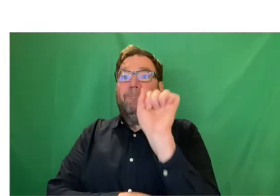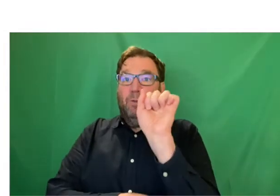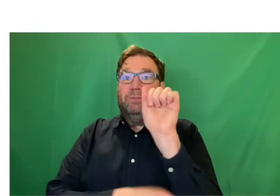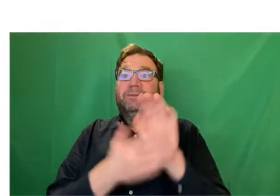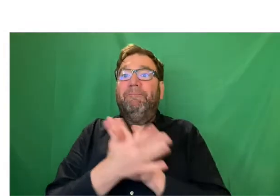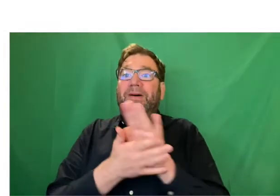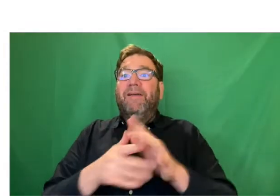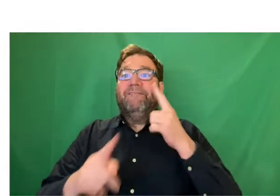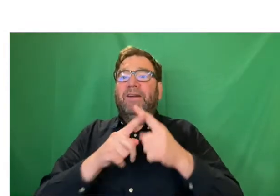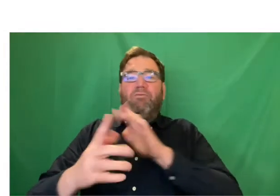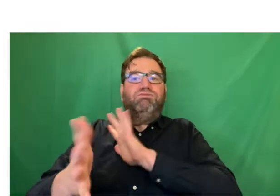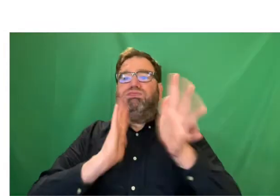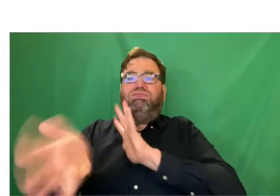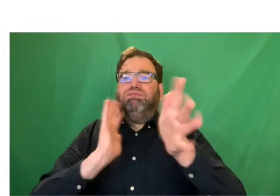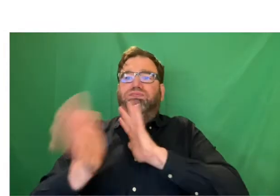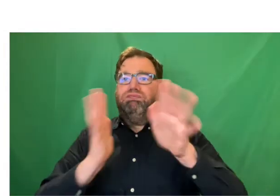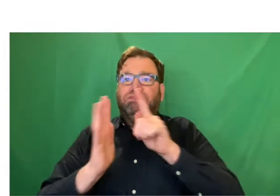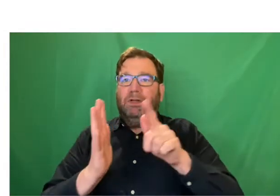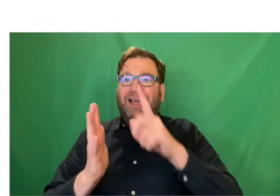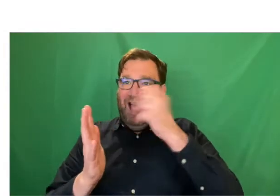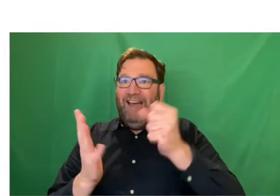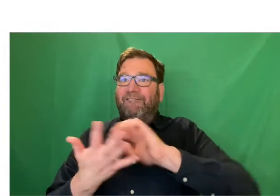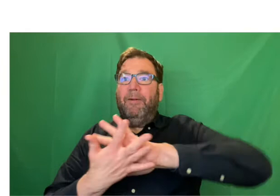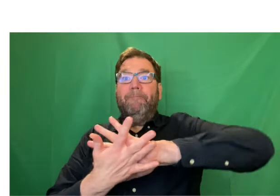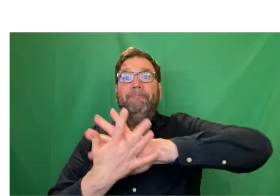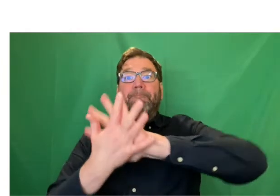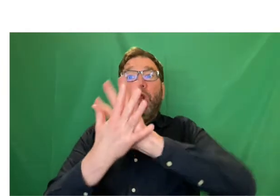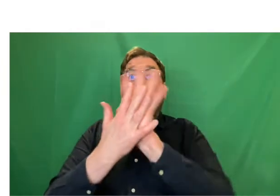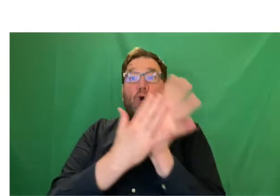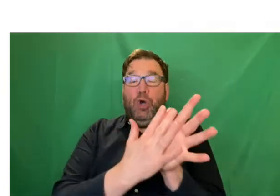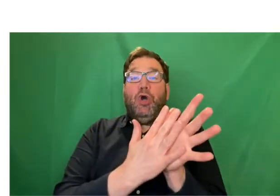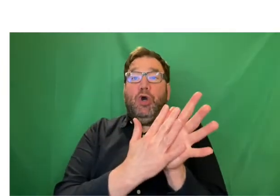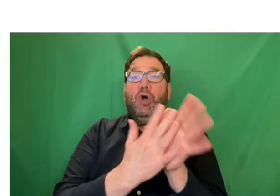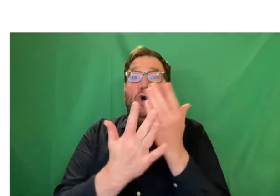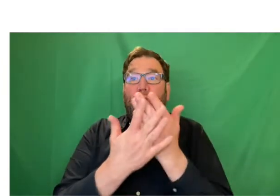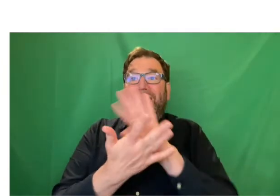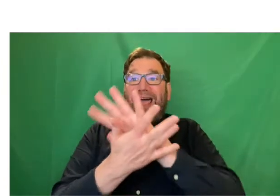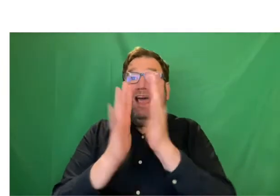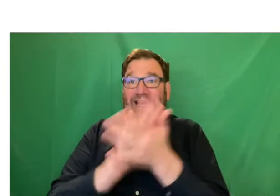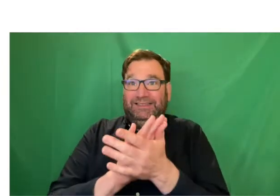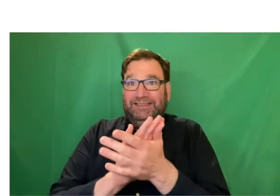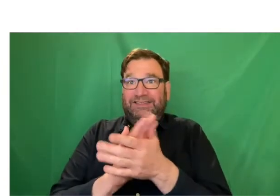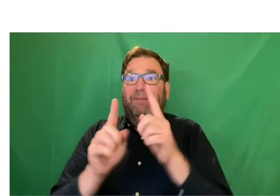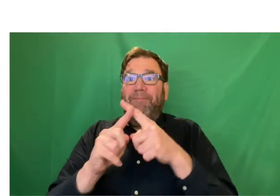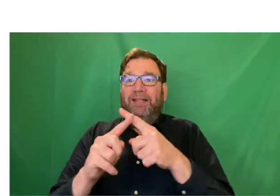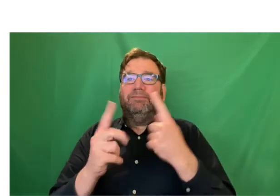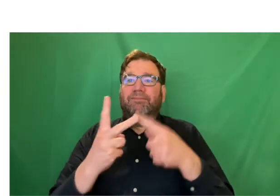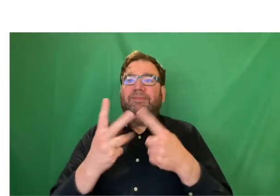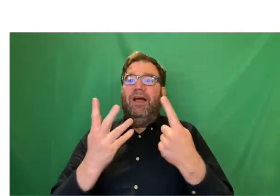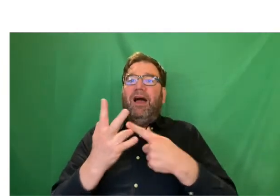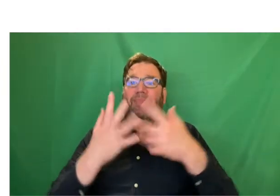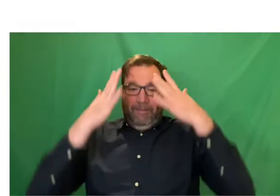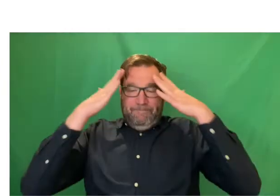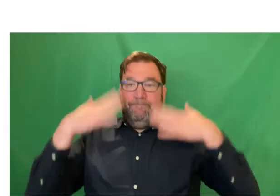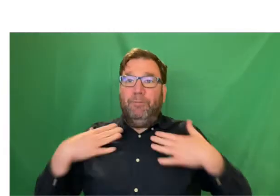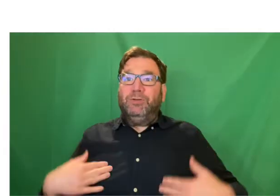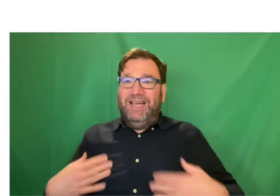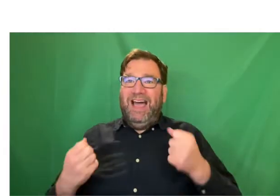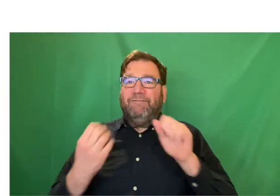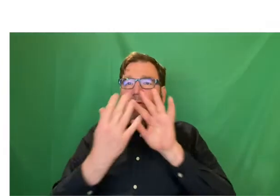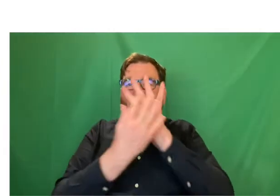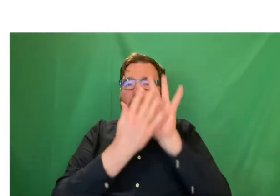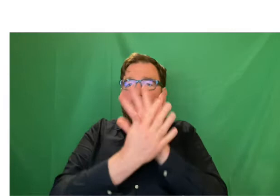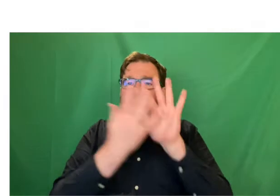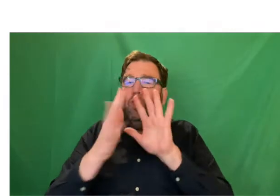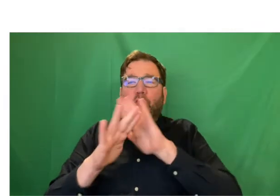pose. For fast movements, we can see here that motion blur occurs around the hands.